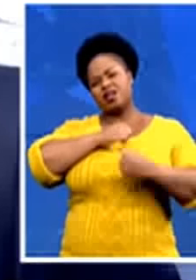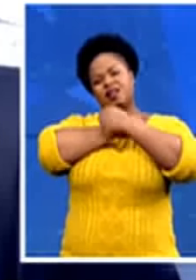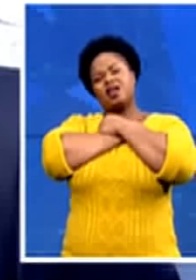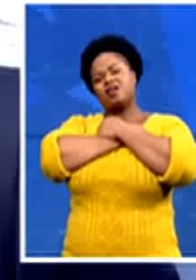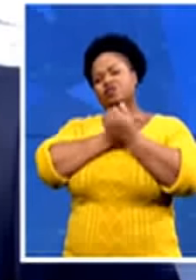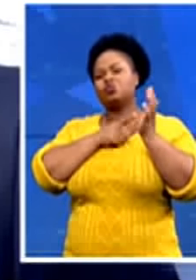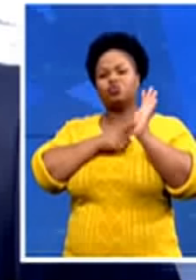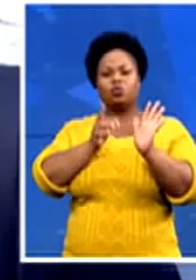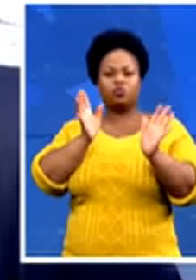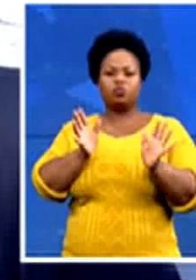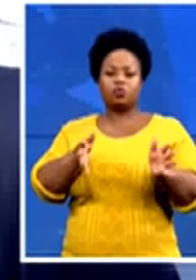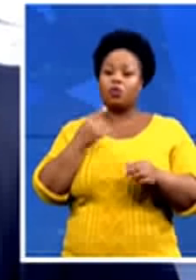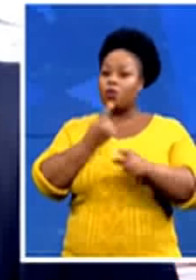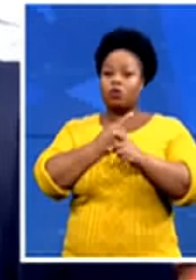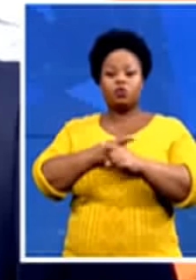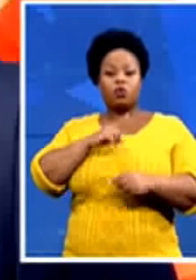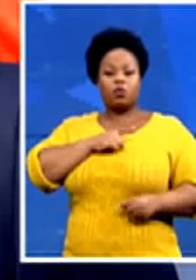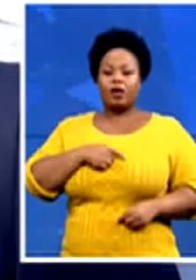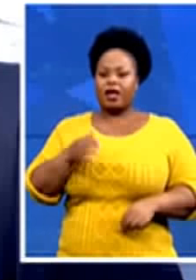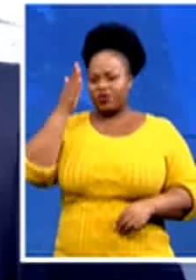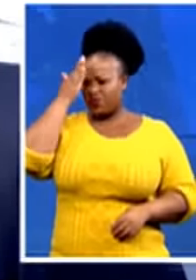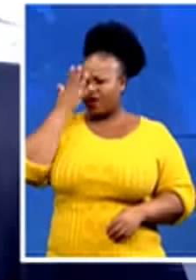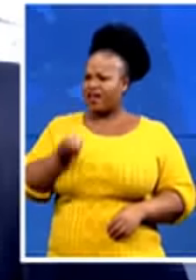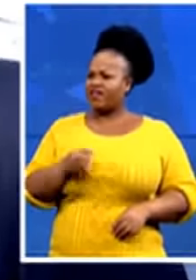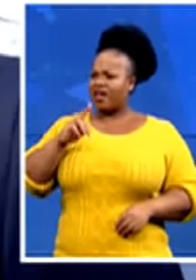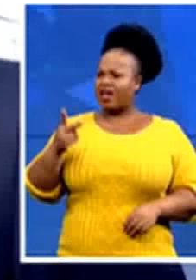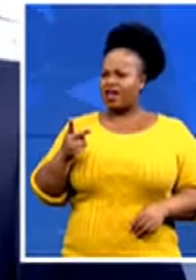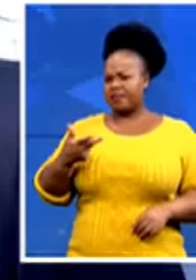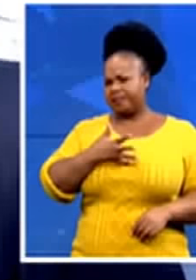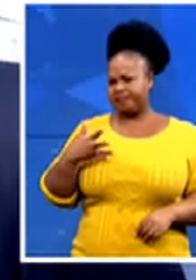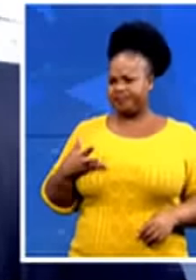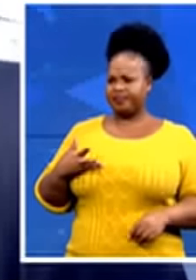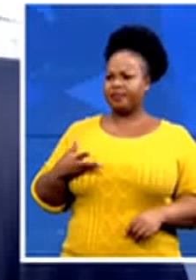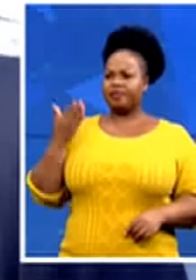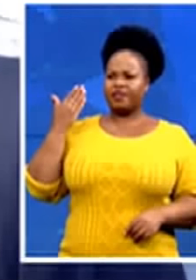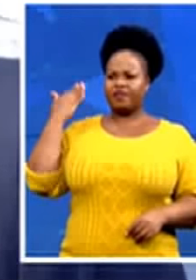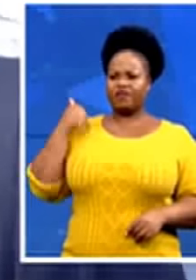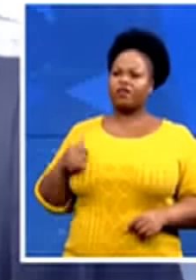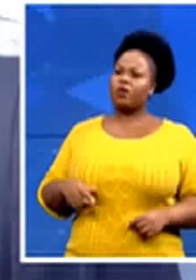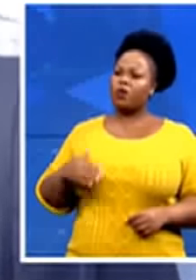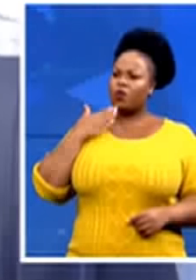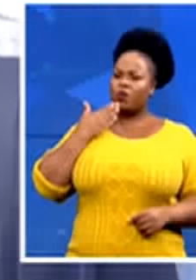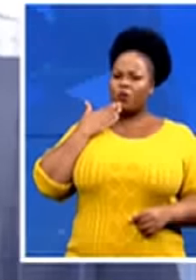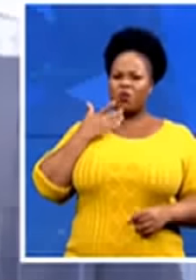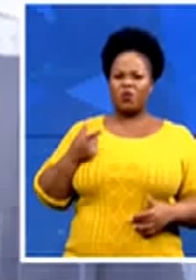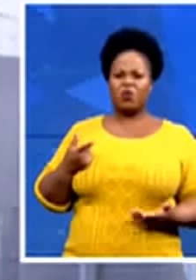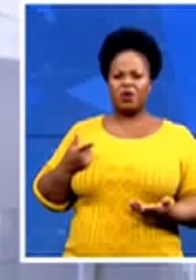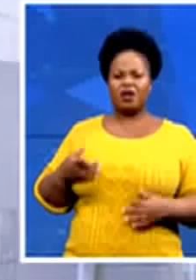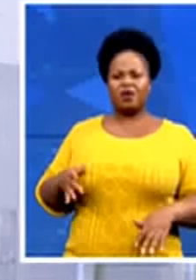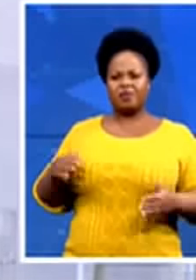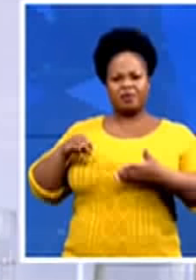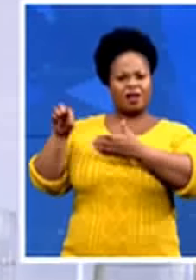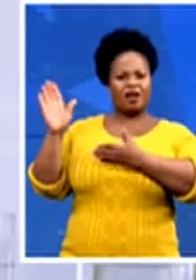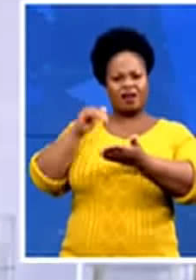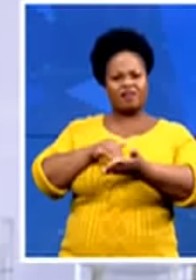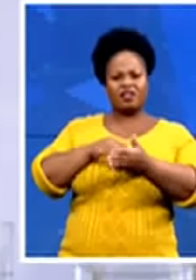ukuthi khona omnye umama wangapha okhukhu wakwafika nenzilo emadakadaka inzilo afike angene officeini lakhe athi lo mama lona sengizile